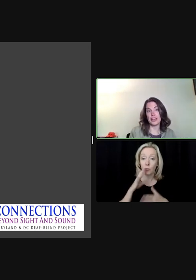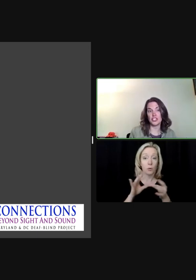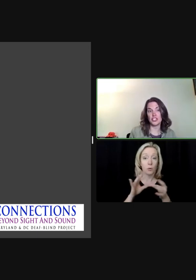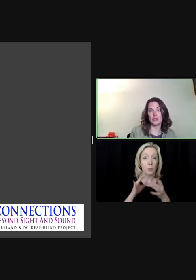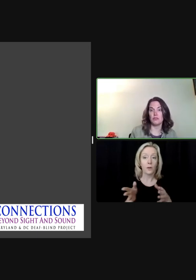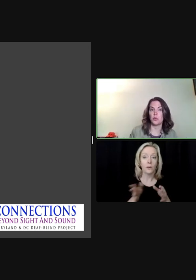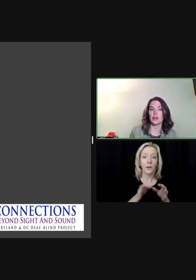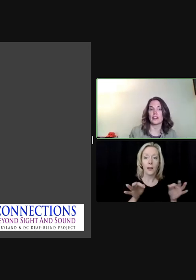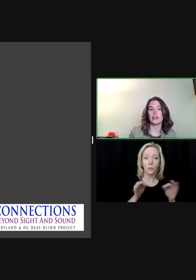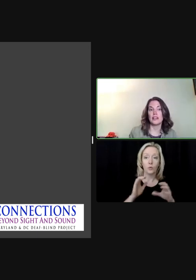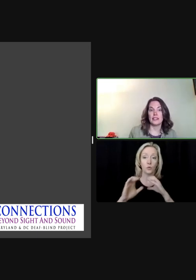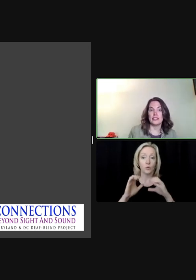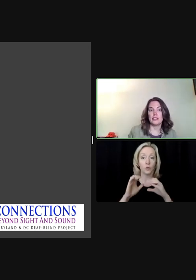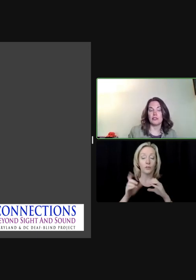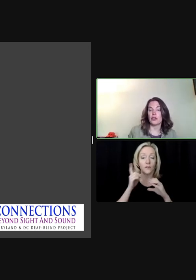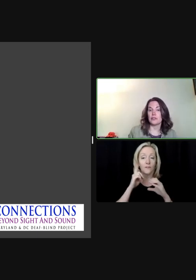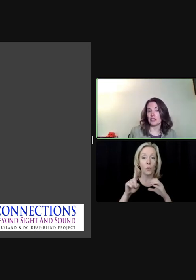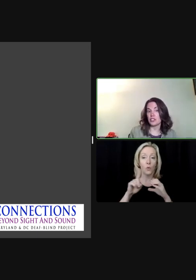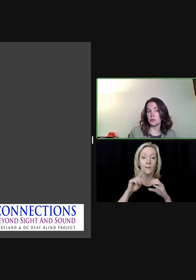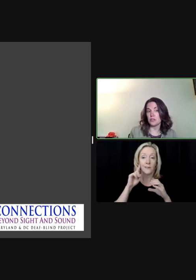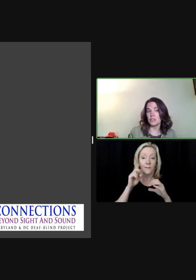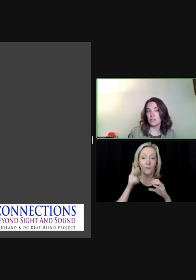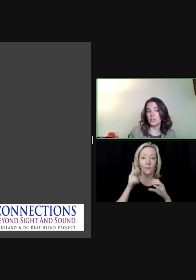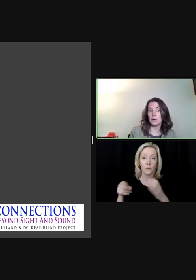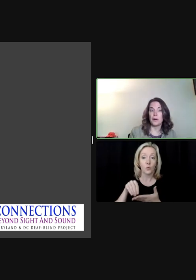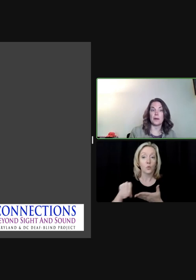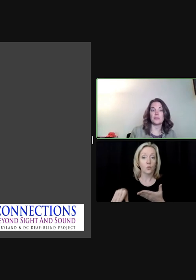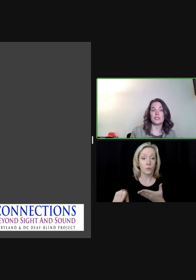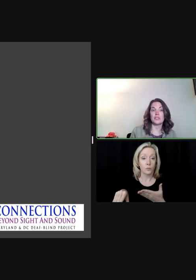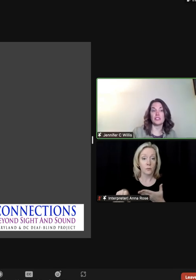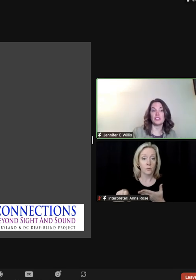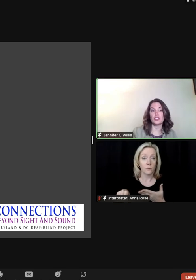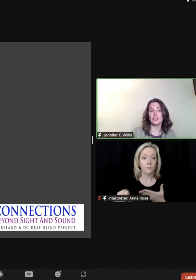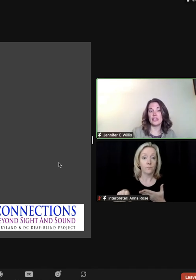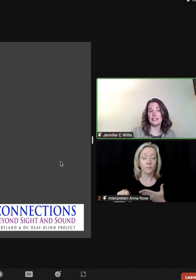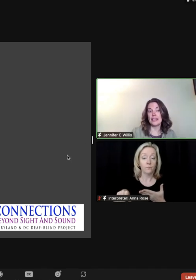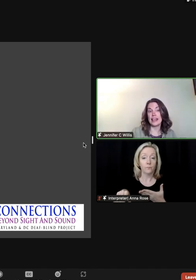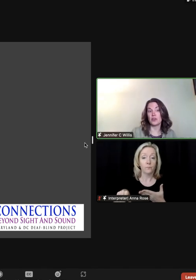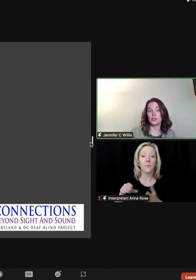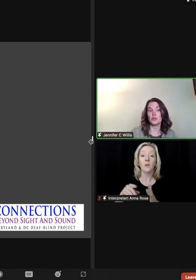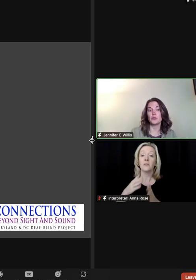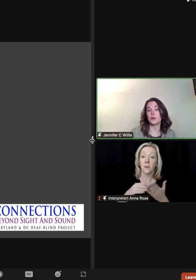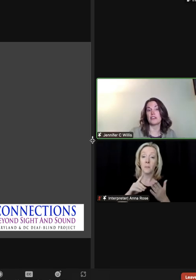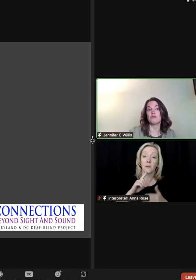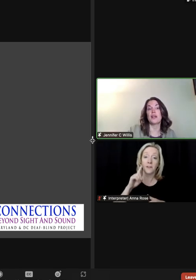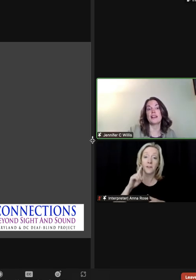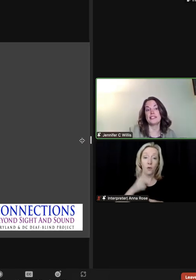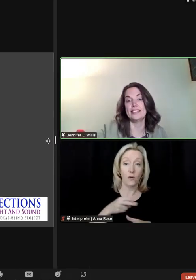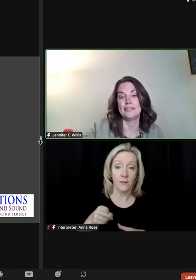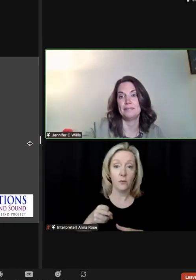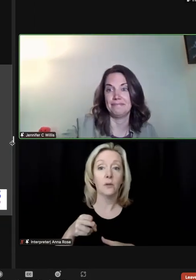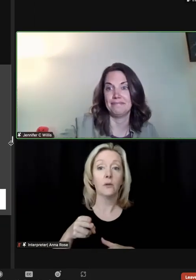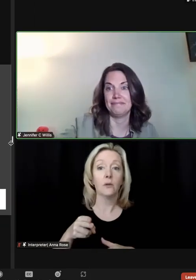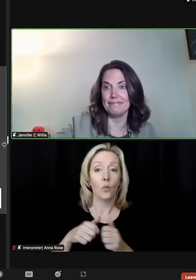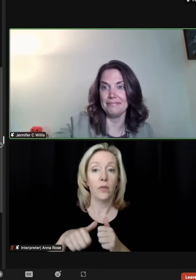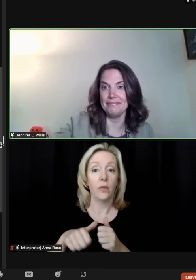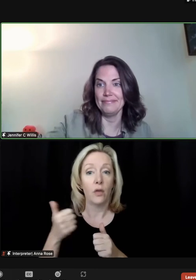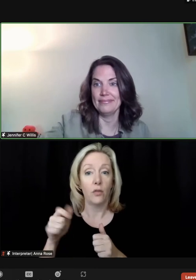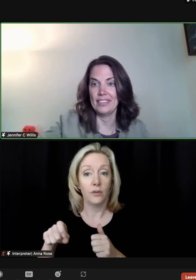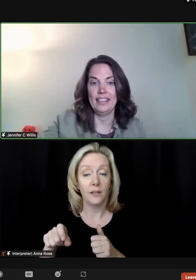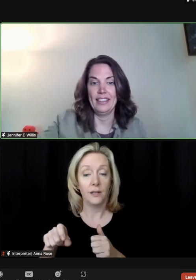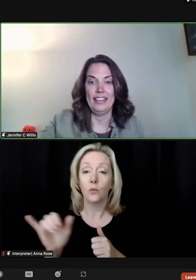and communication for deaf and hard of hearing students, some with additional needs, and or students who are deafblind.